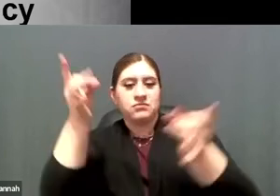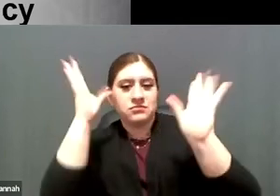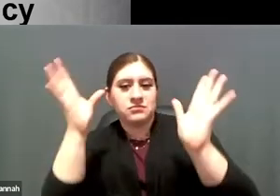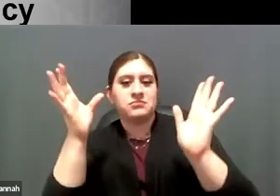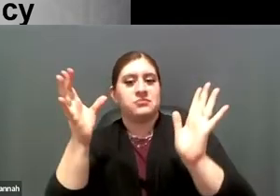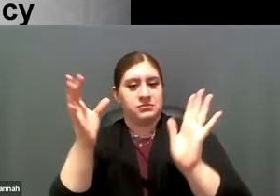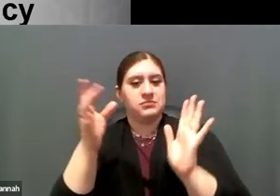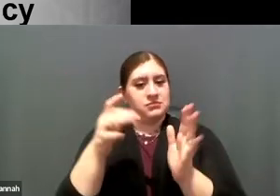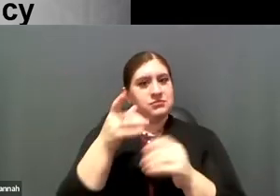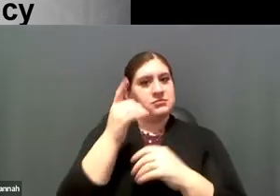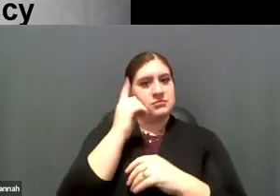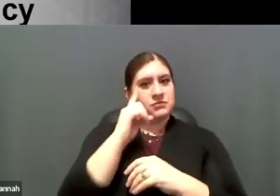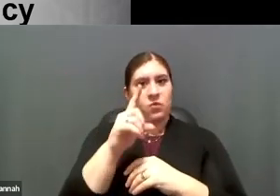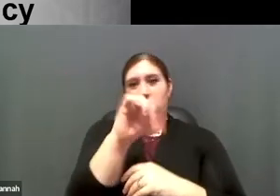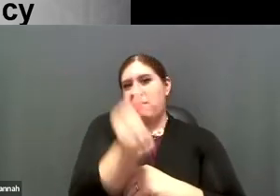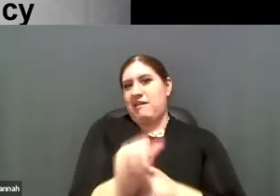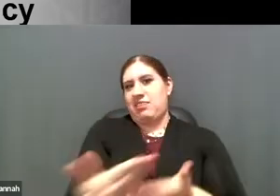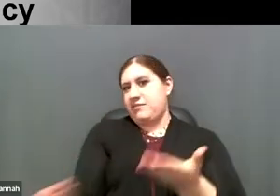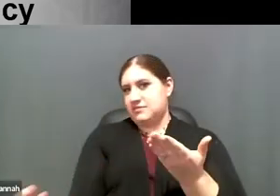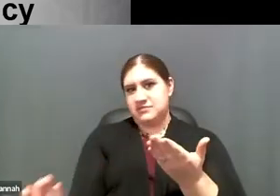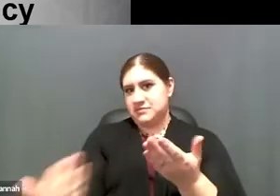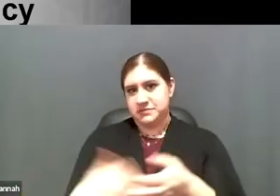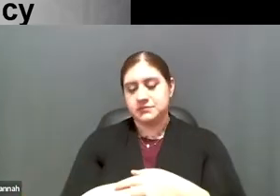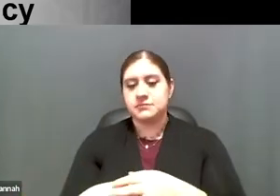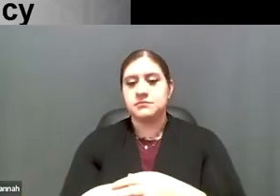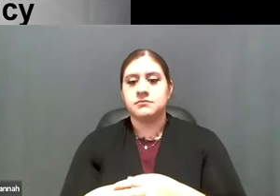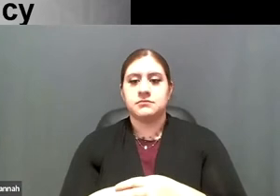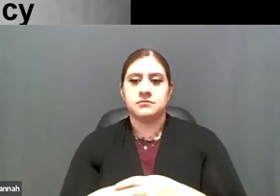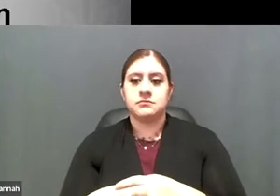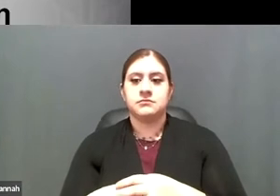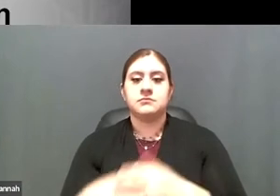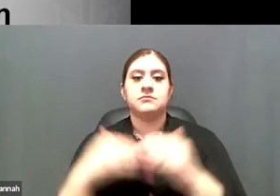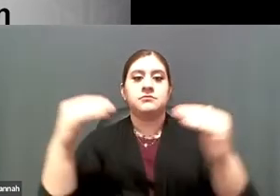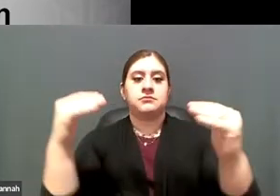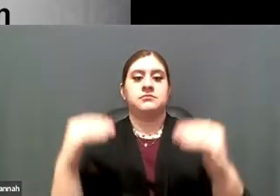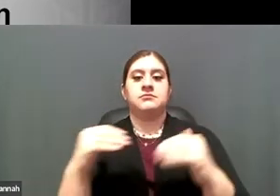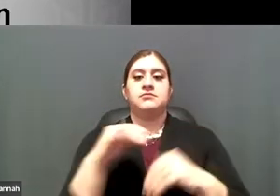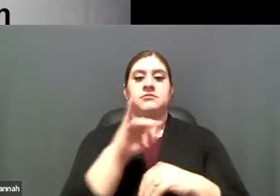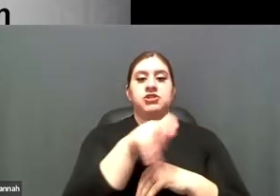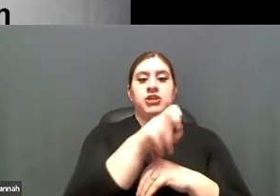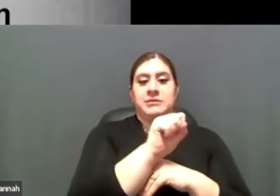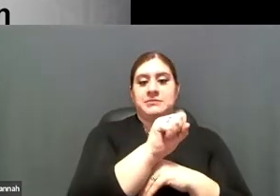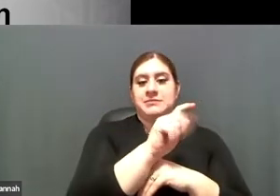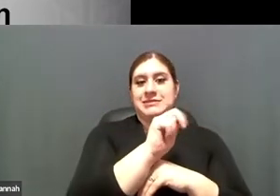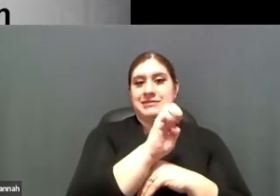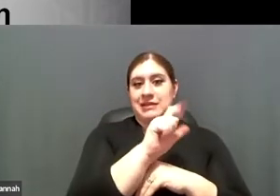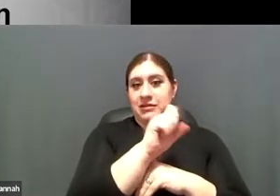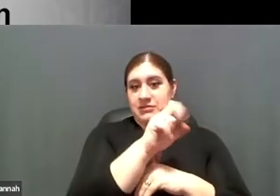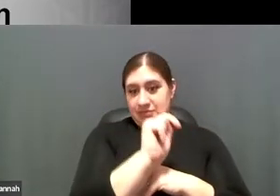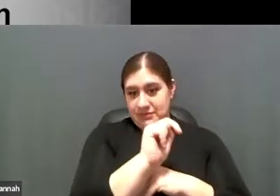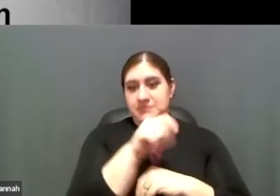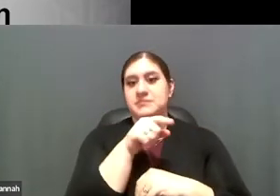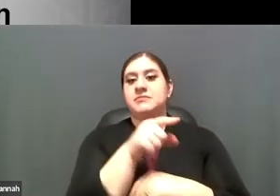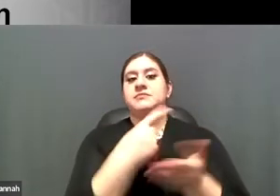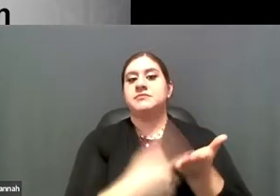challenges of anything really, right? And then you have Dr. James Nelson. He